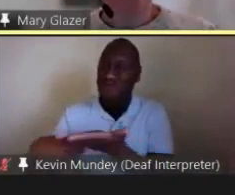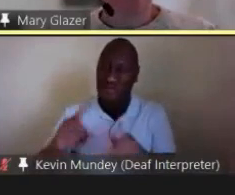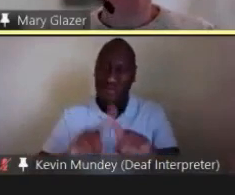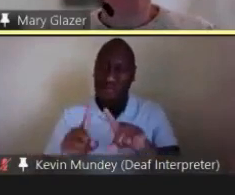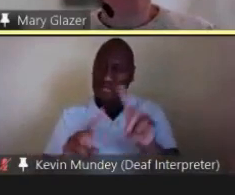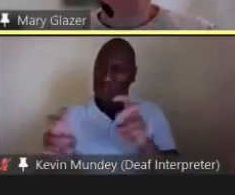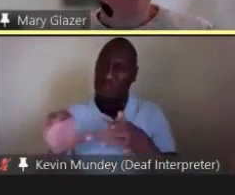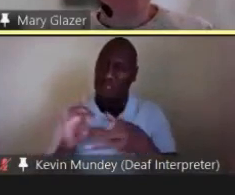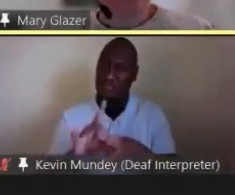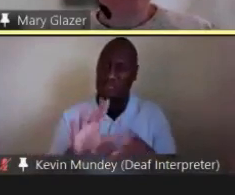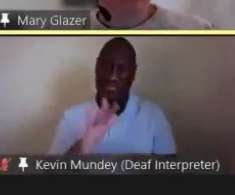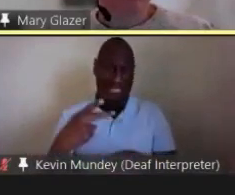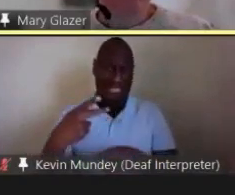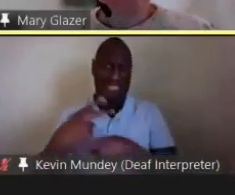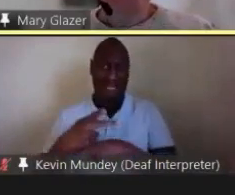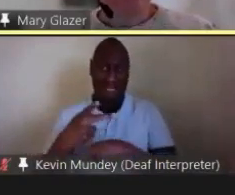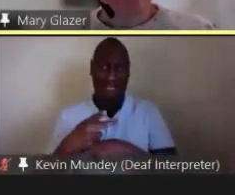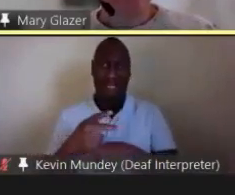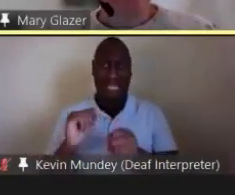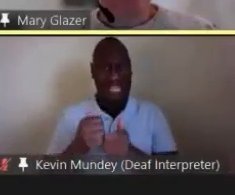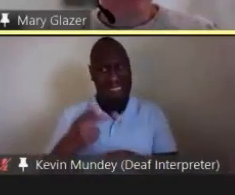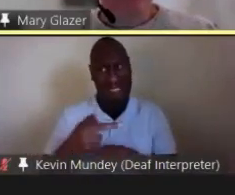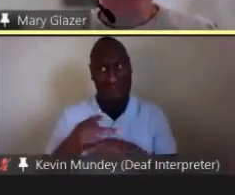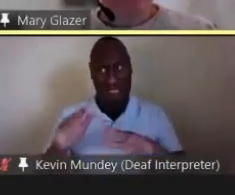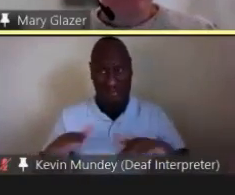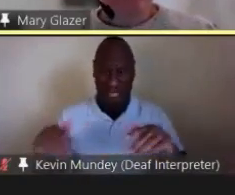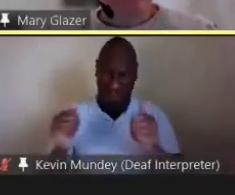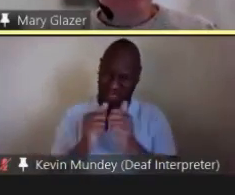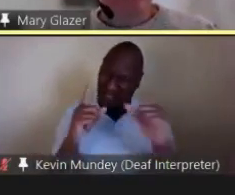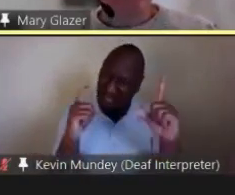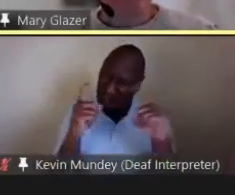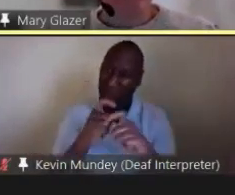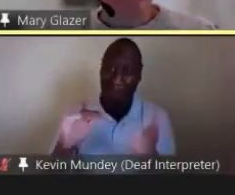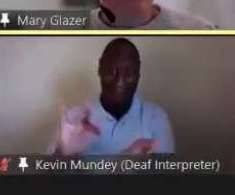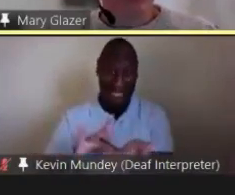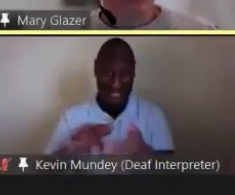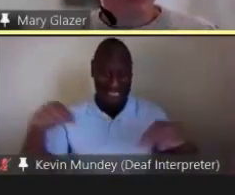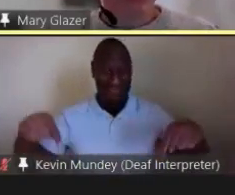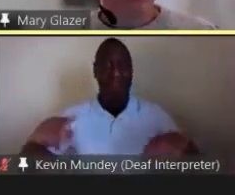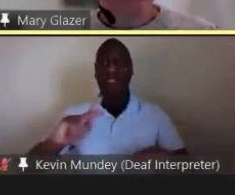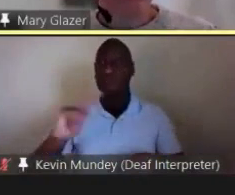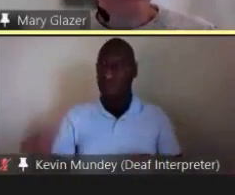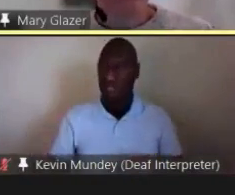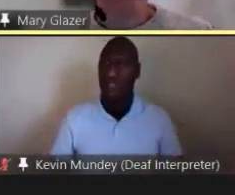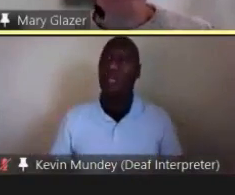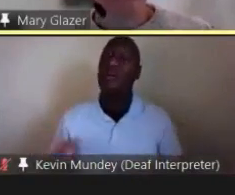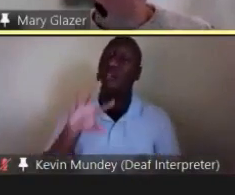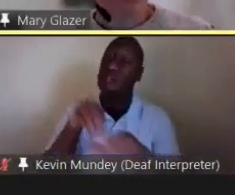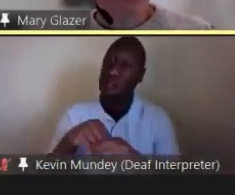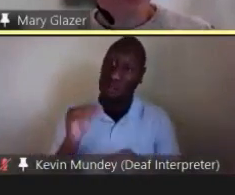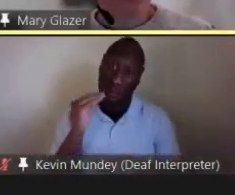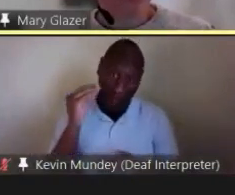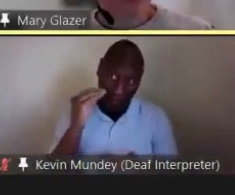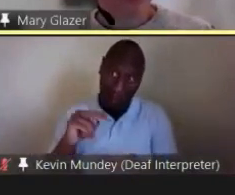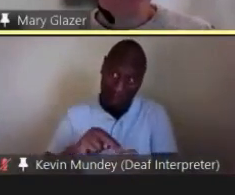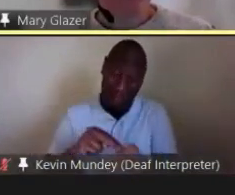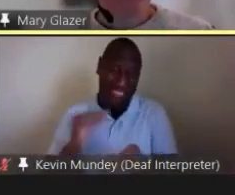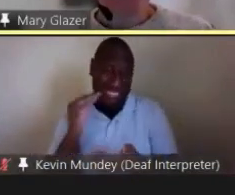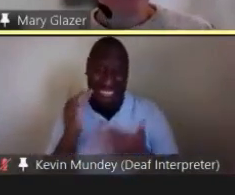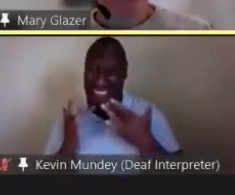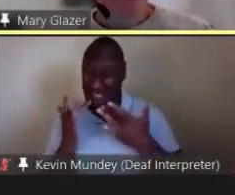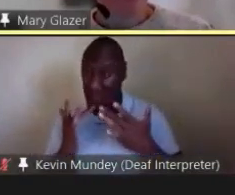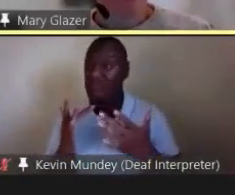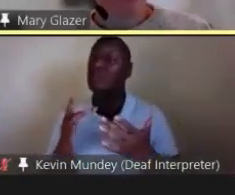care for children with special healthcare needs in Philadelphia, including the home nursing shortage for children with complex medical